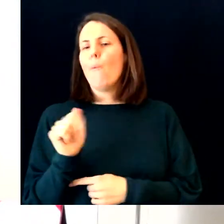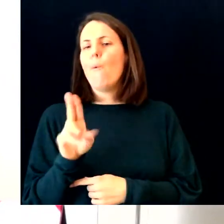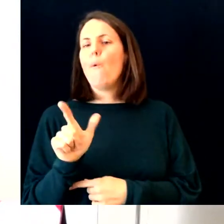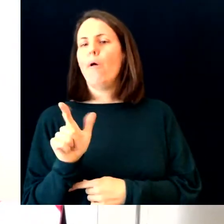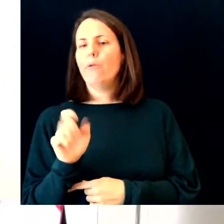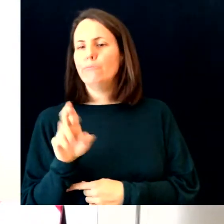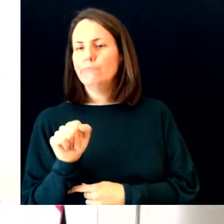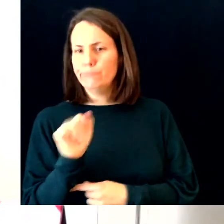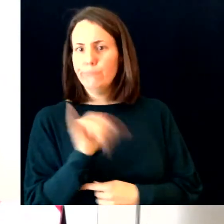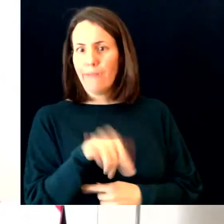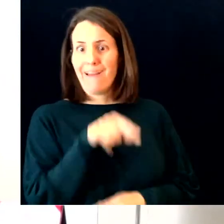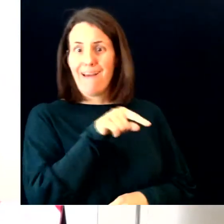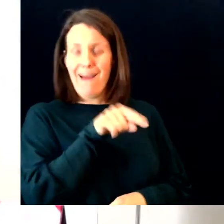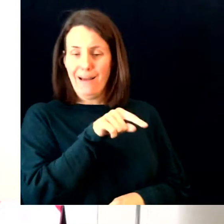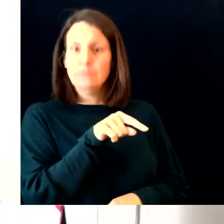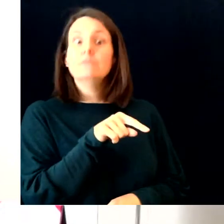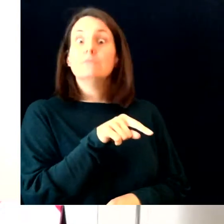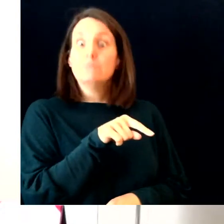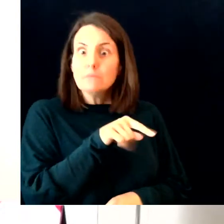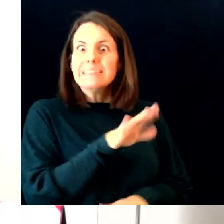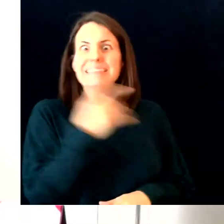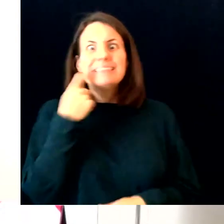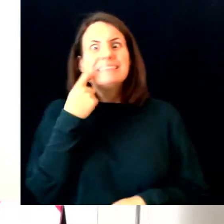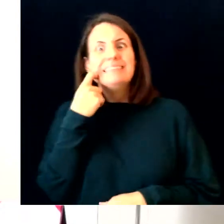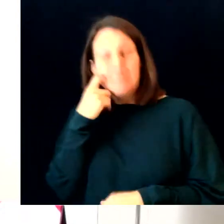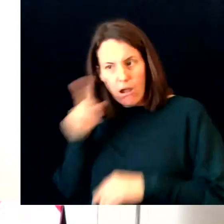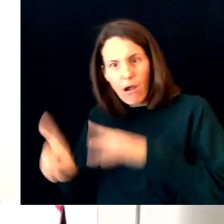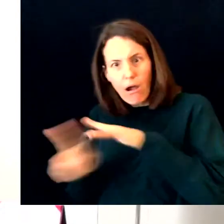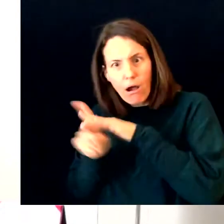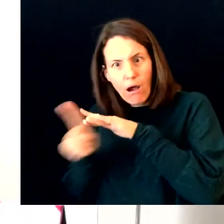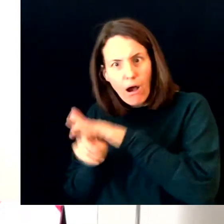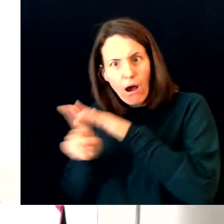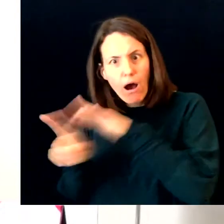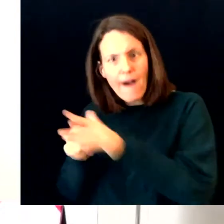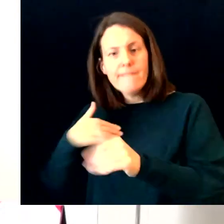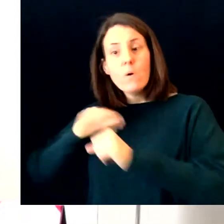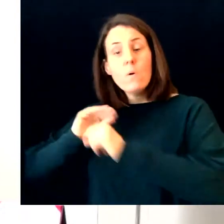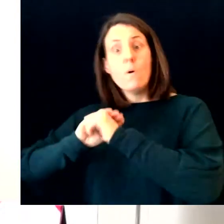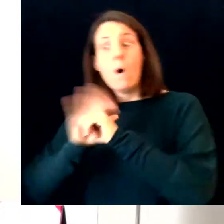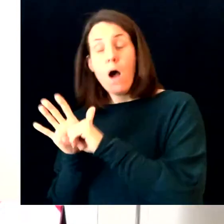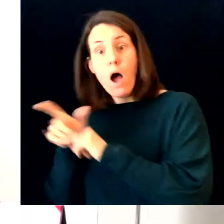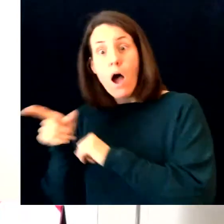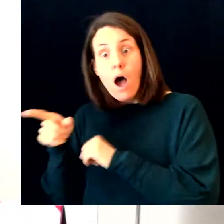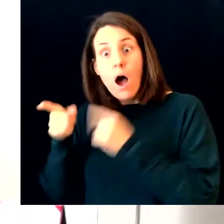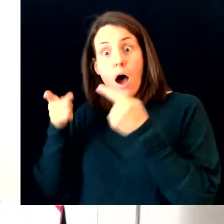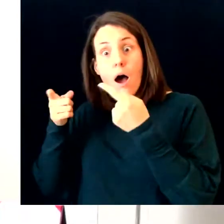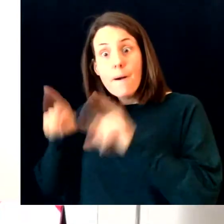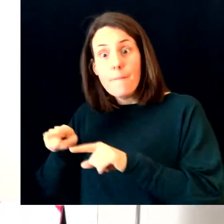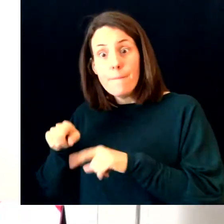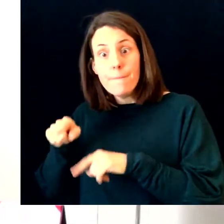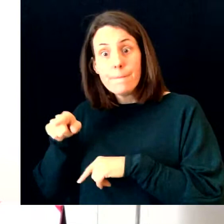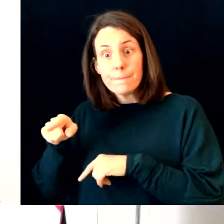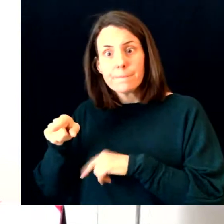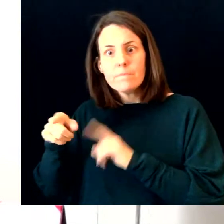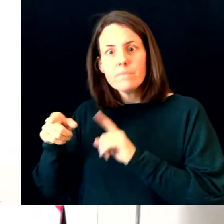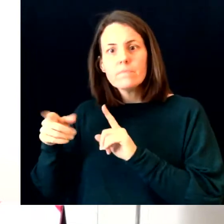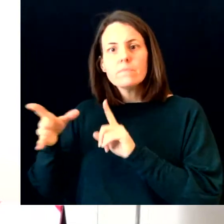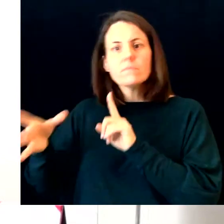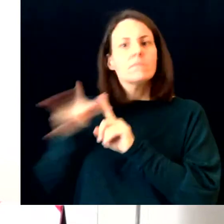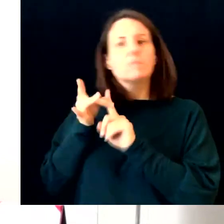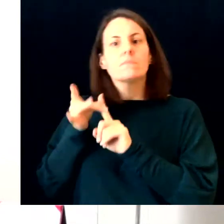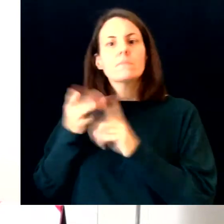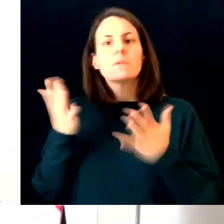report that showed that there is an increased incidence of children being diagnosed with diabetes after having a